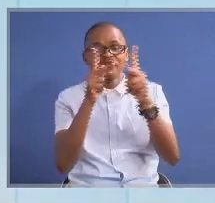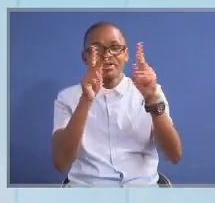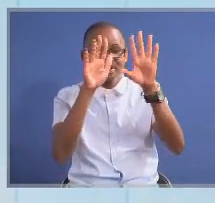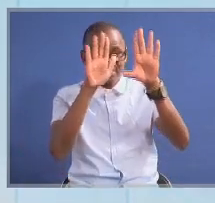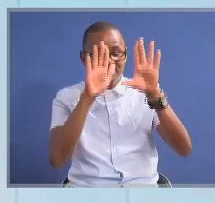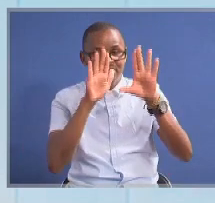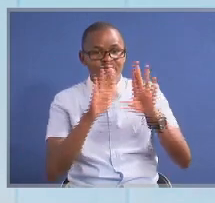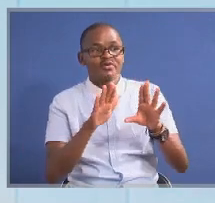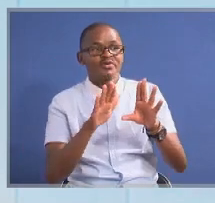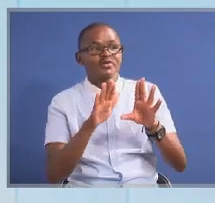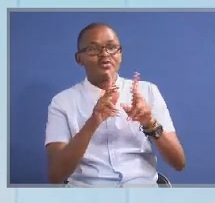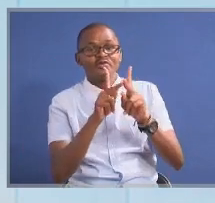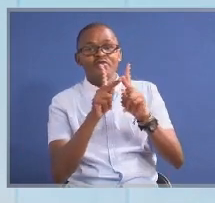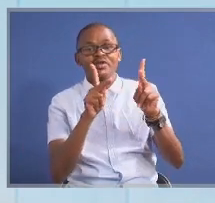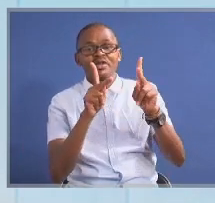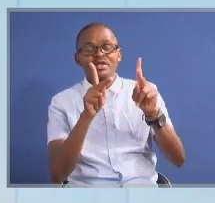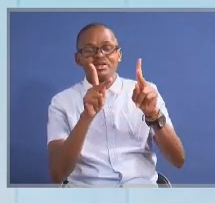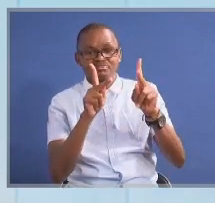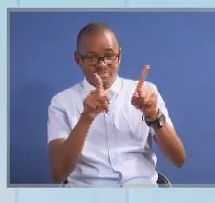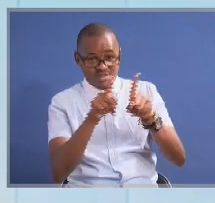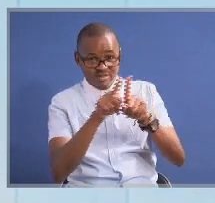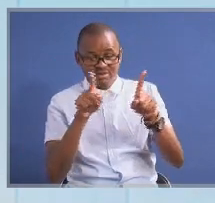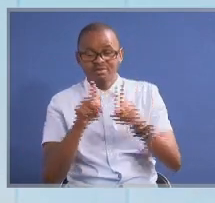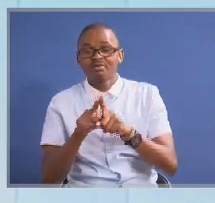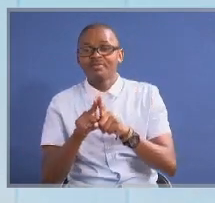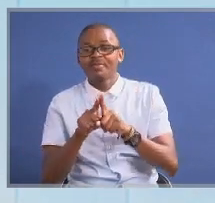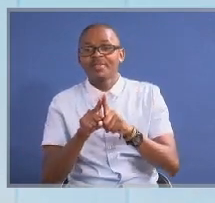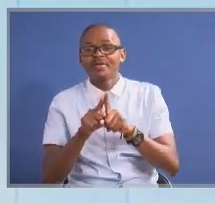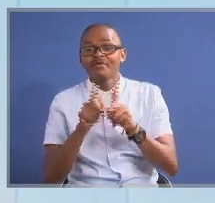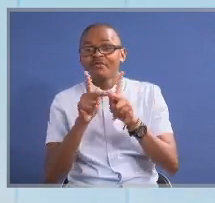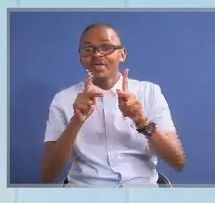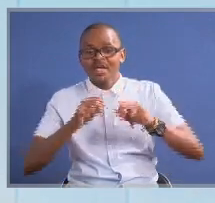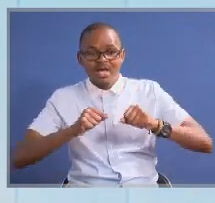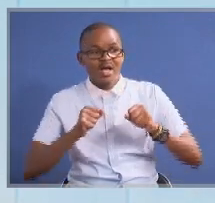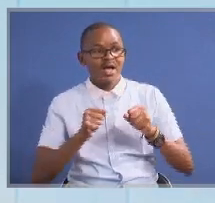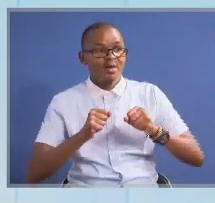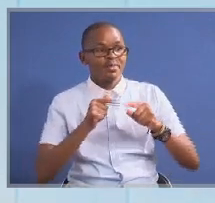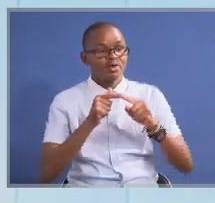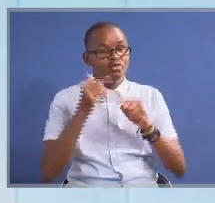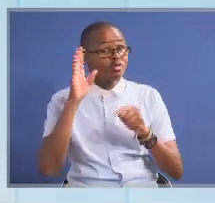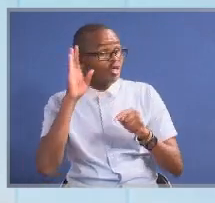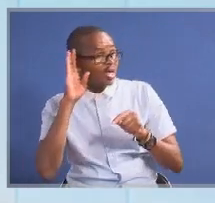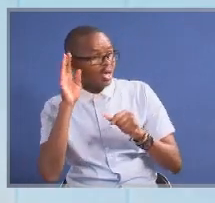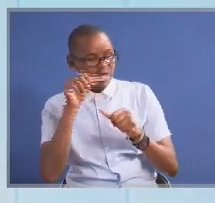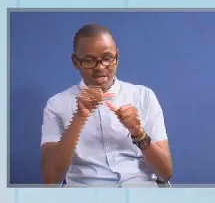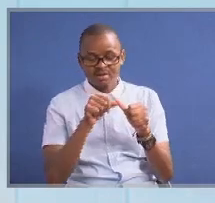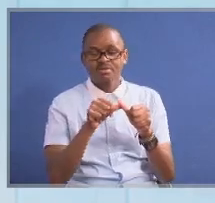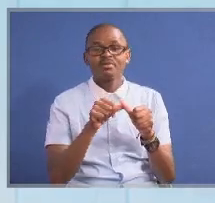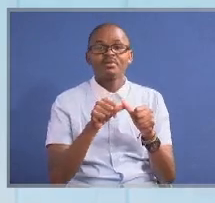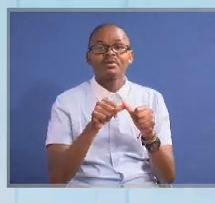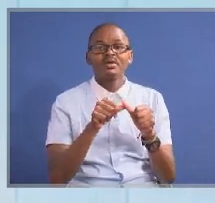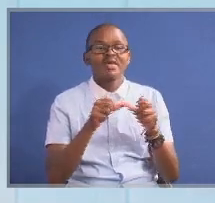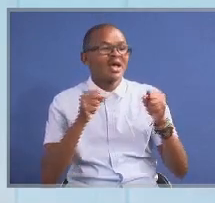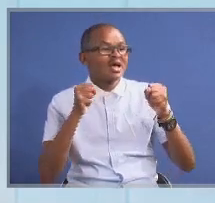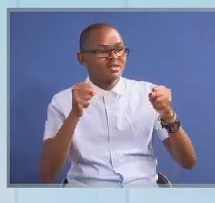important. It's very much encouraged, and I think I'm very glad to hear about that. And that there's a strong desire